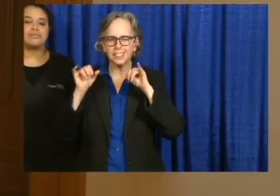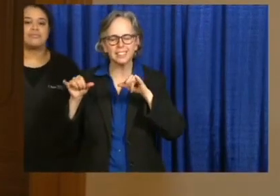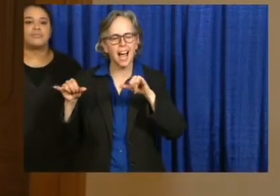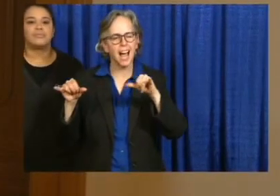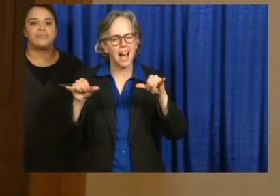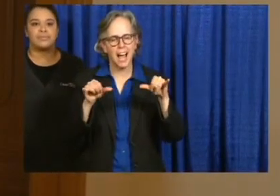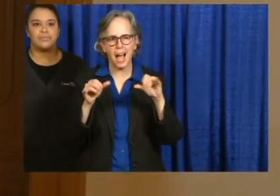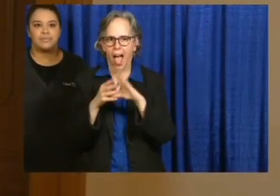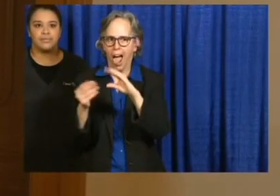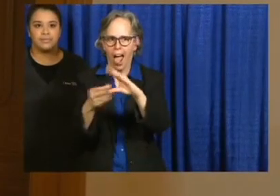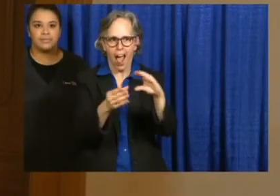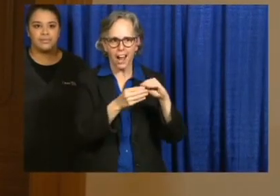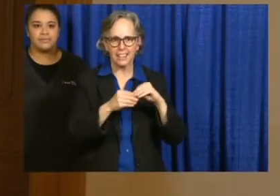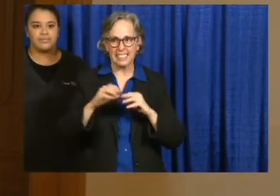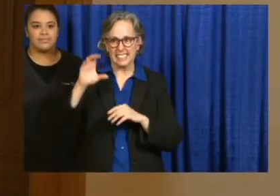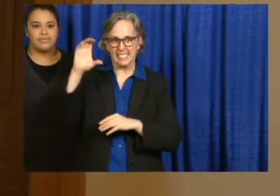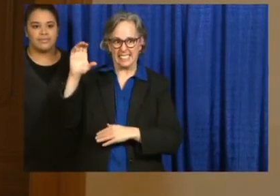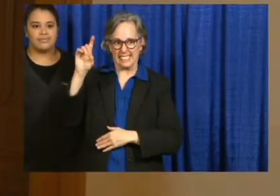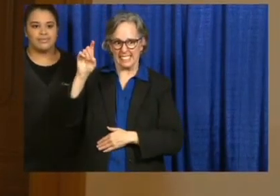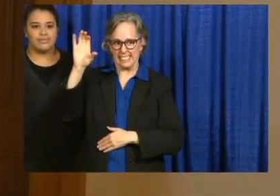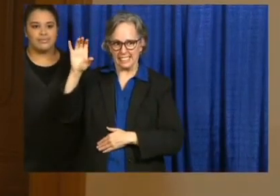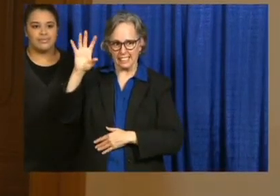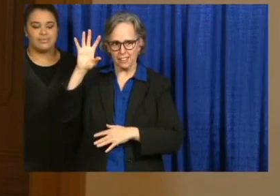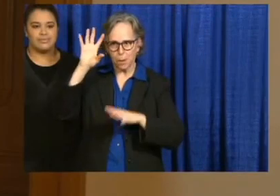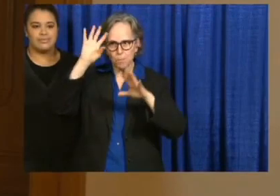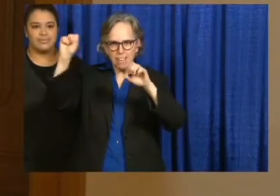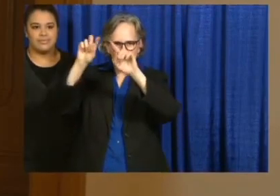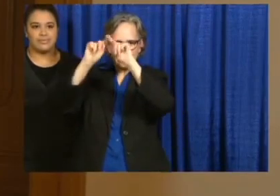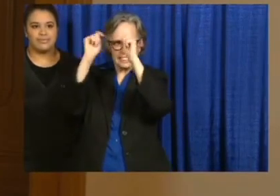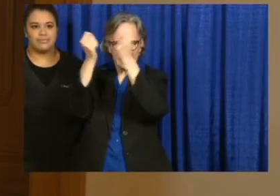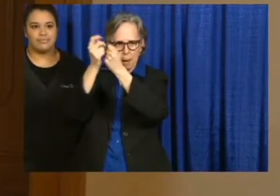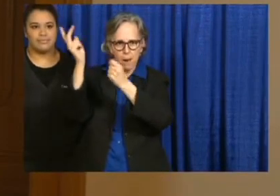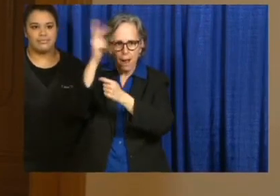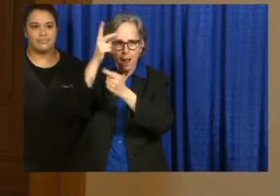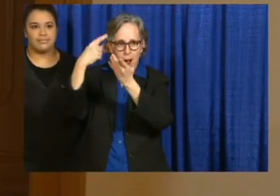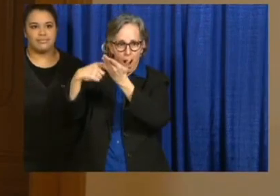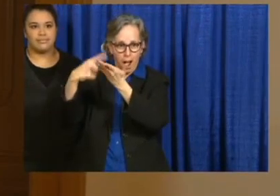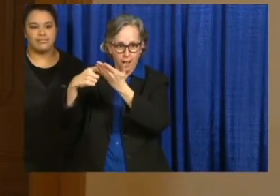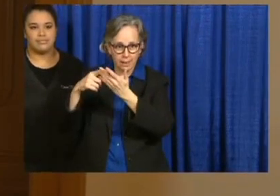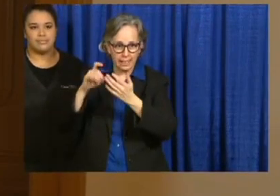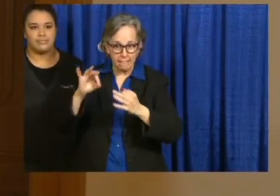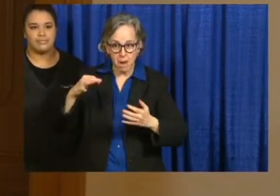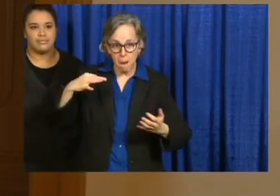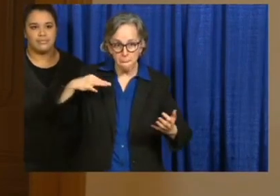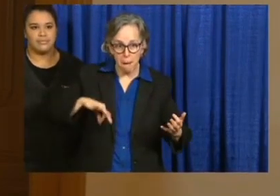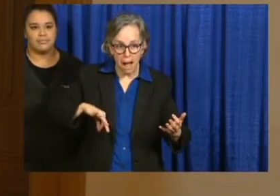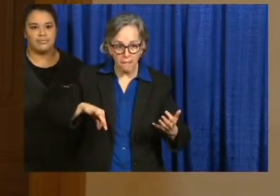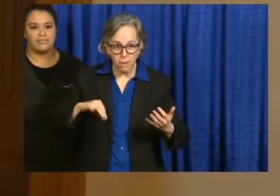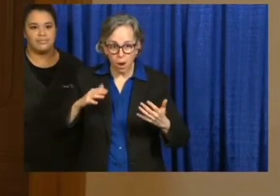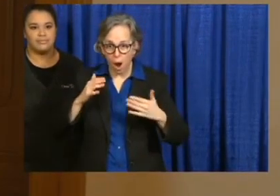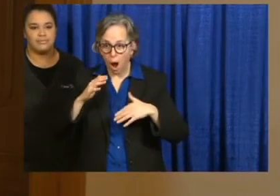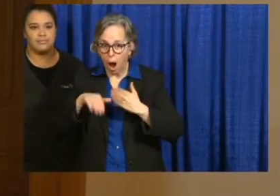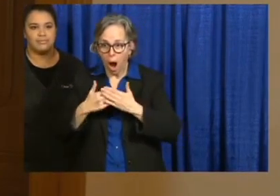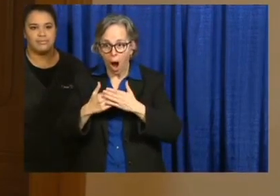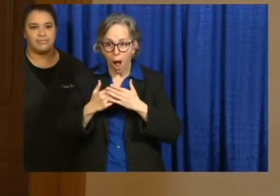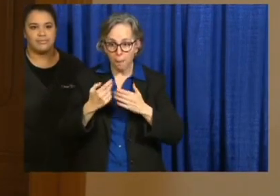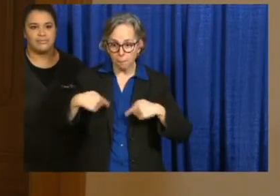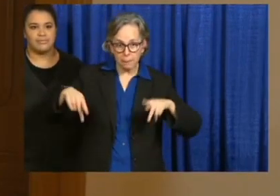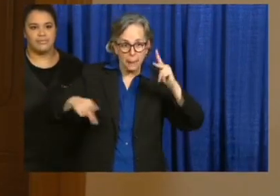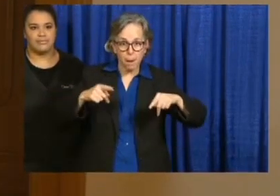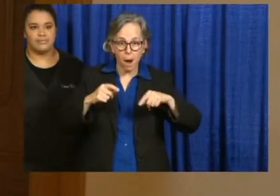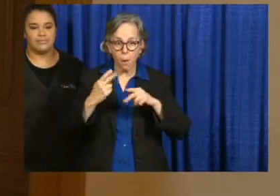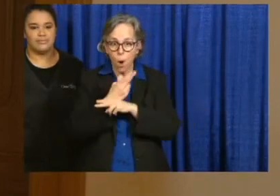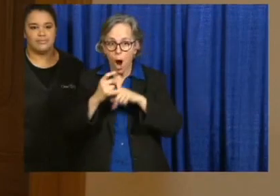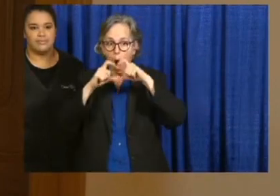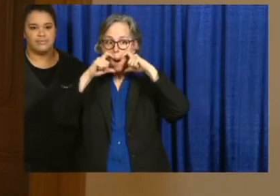about what would be the benefit of all of us wearing masks when we're out. Because again, I've been saying all along, assume you have it. Like assume